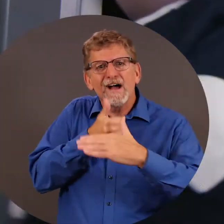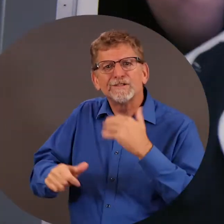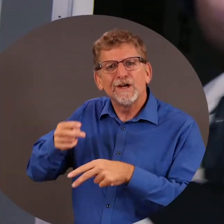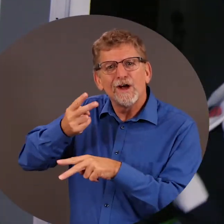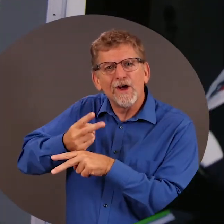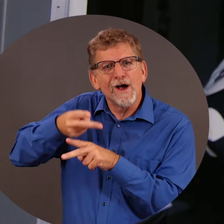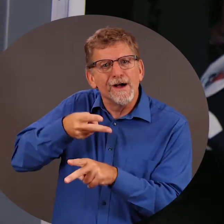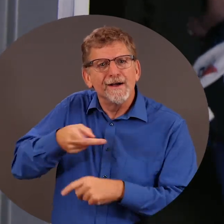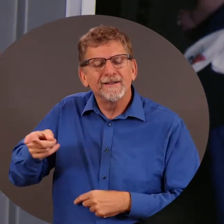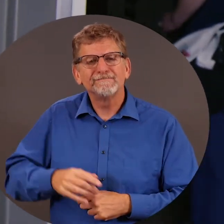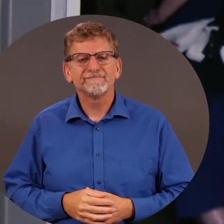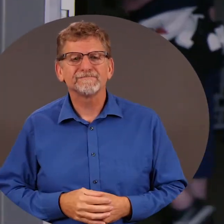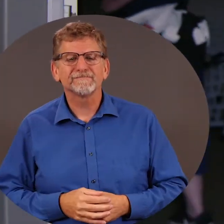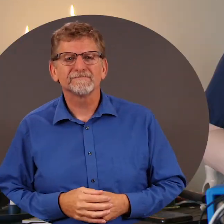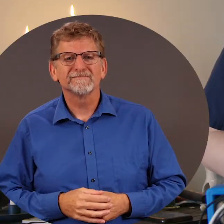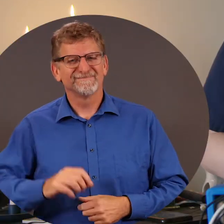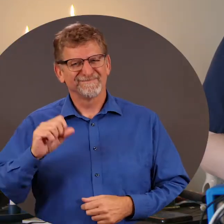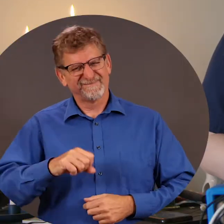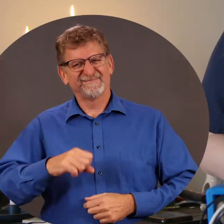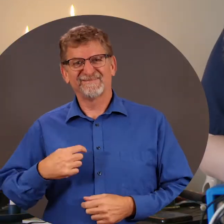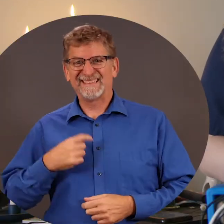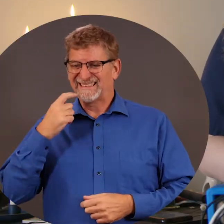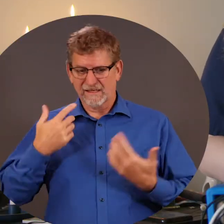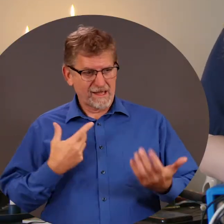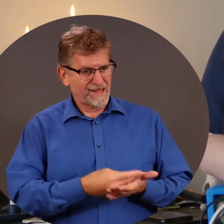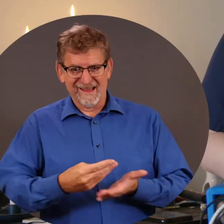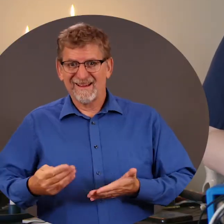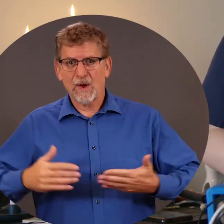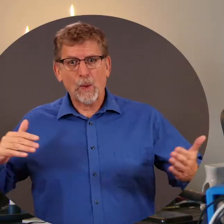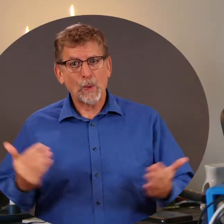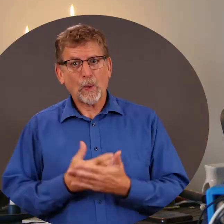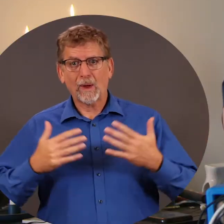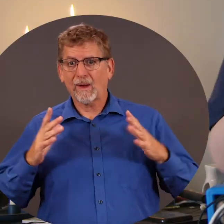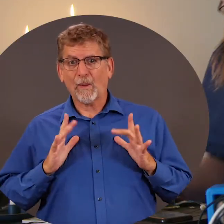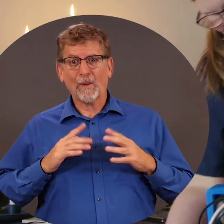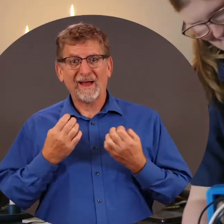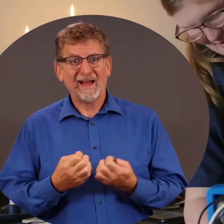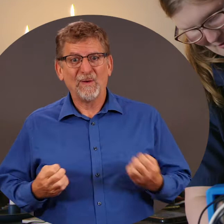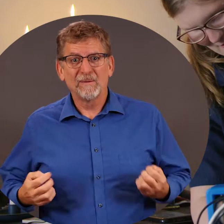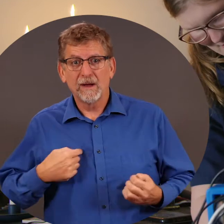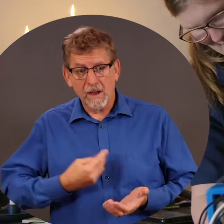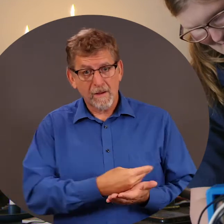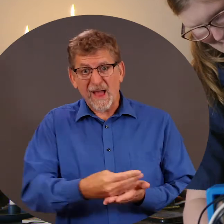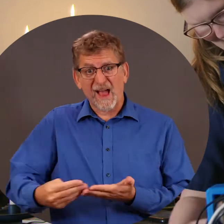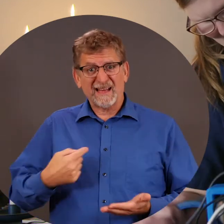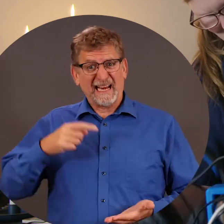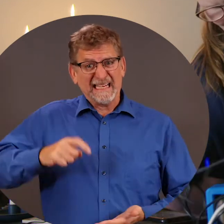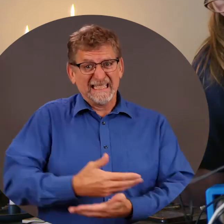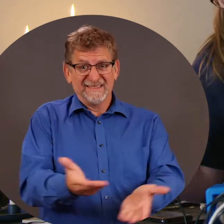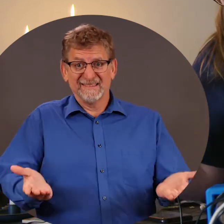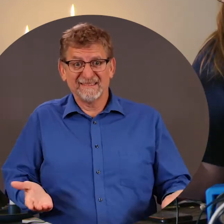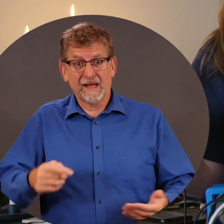Yeah, I guess recently got this bad boy. I bought the whole thing I